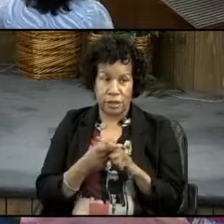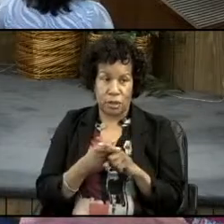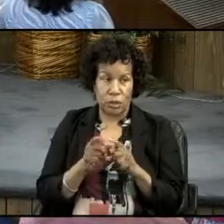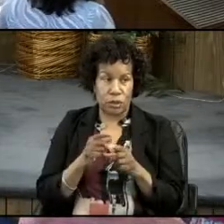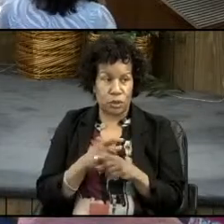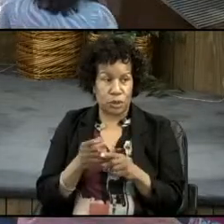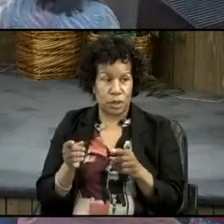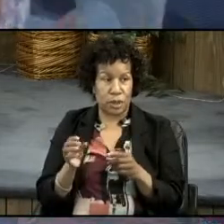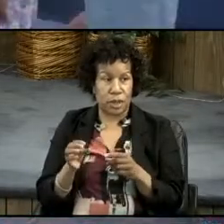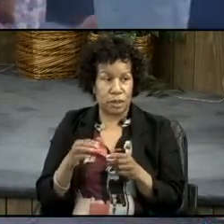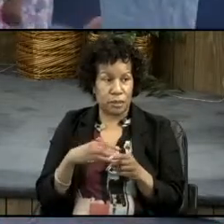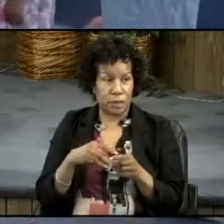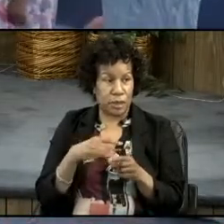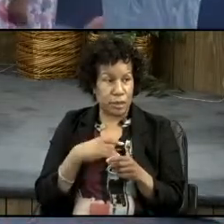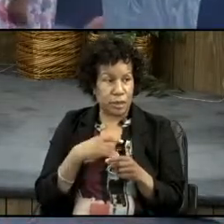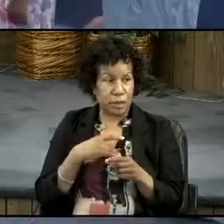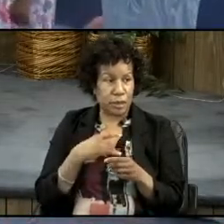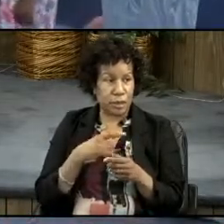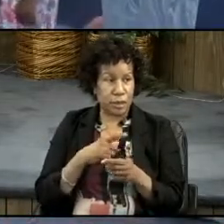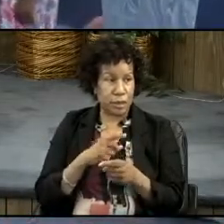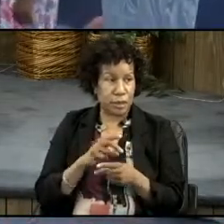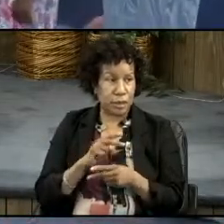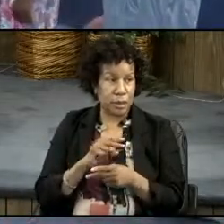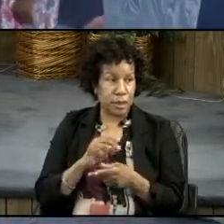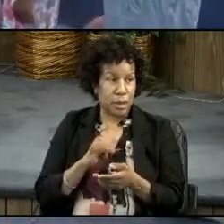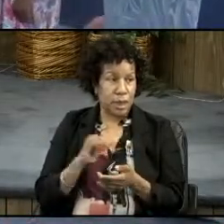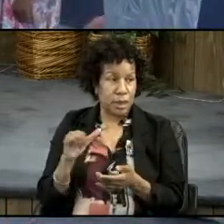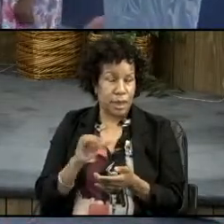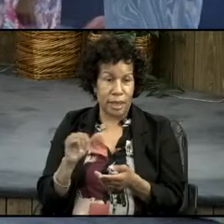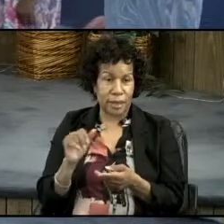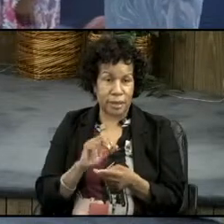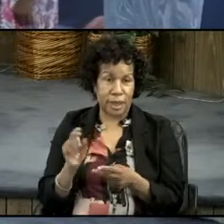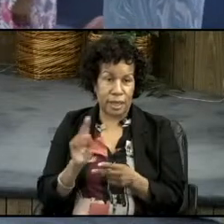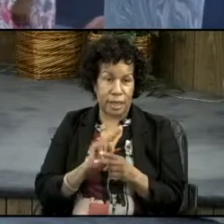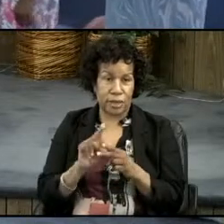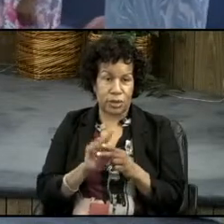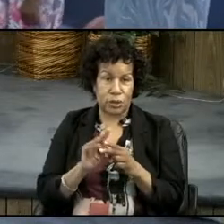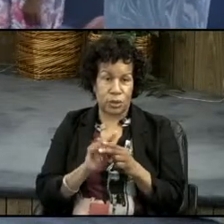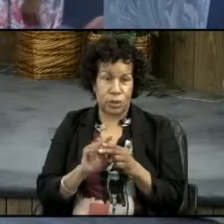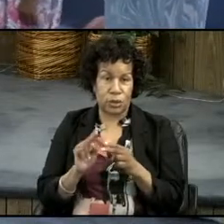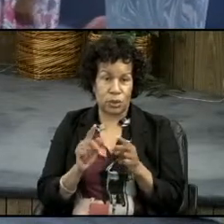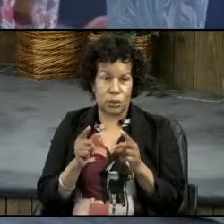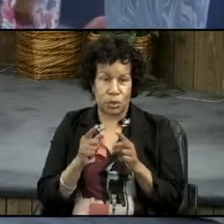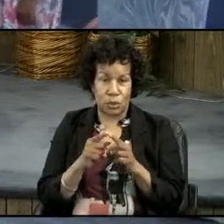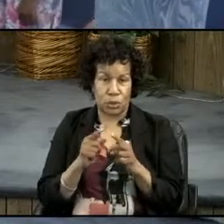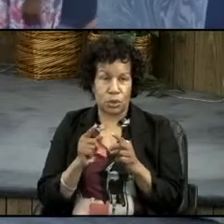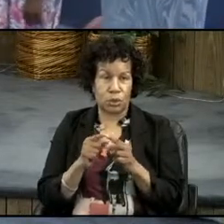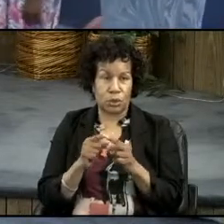Like they used to.